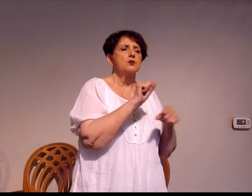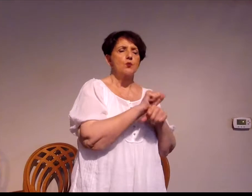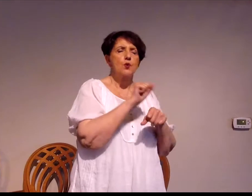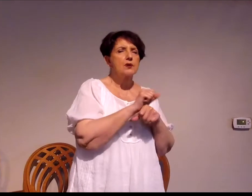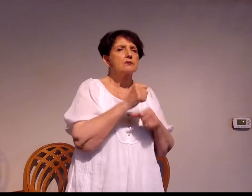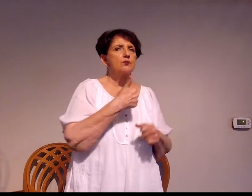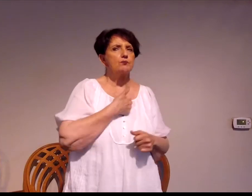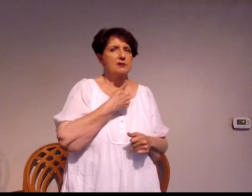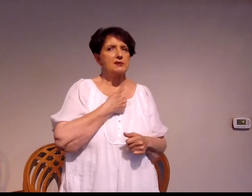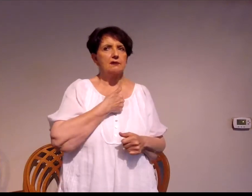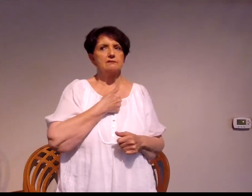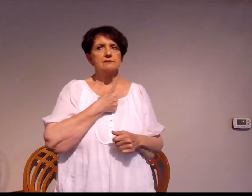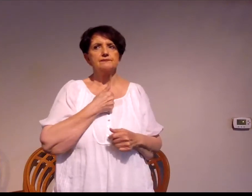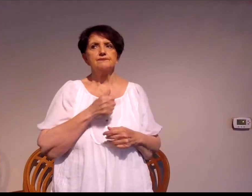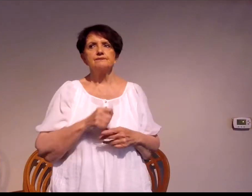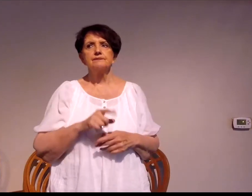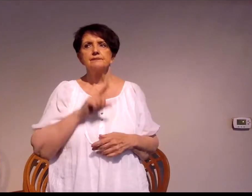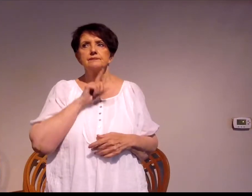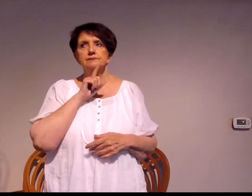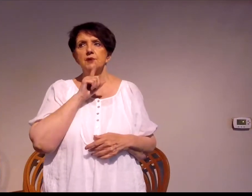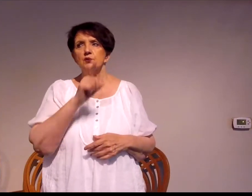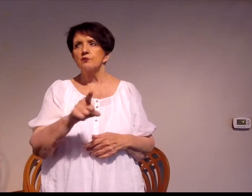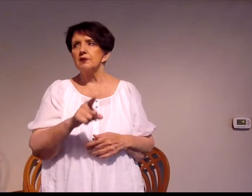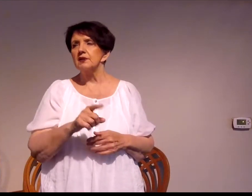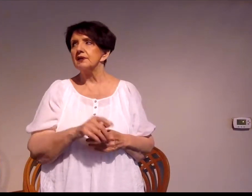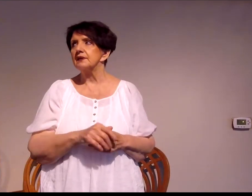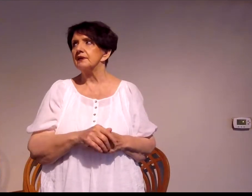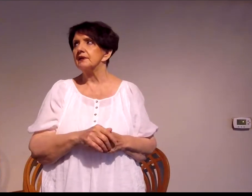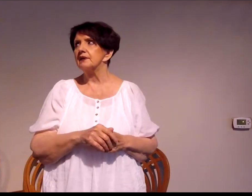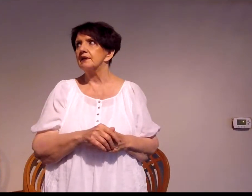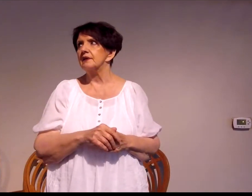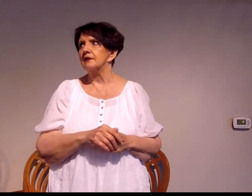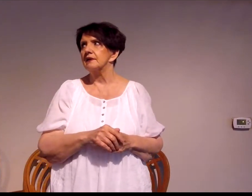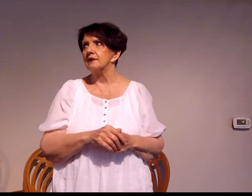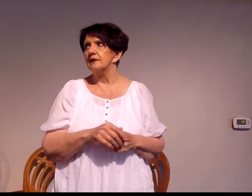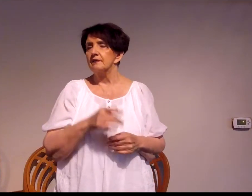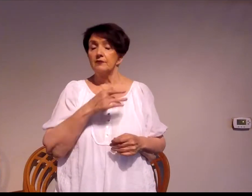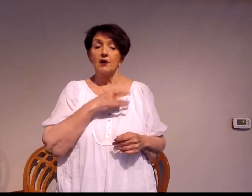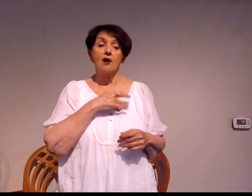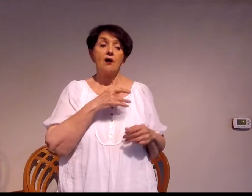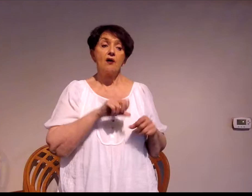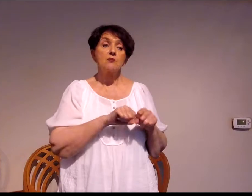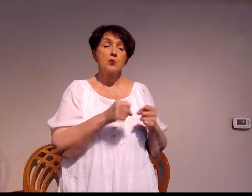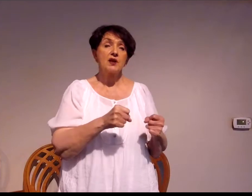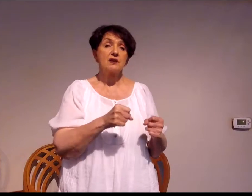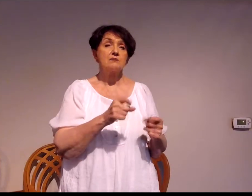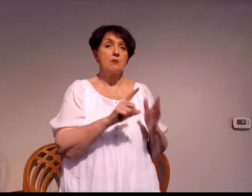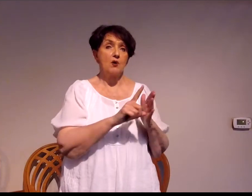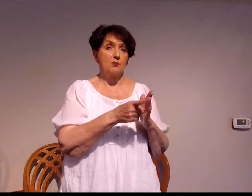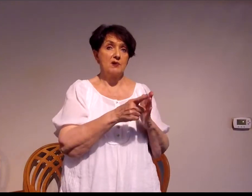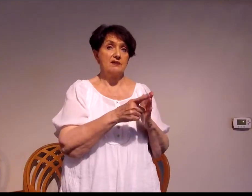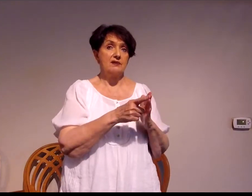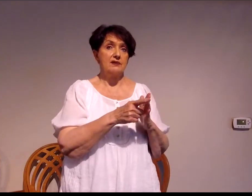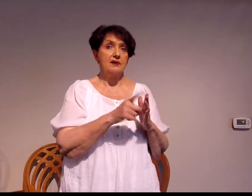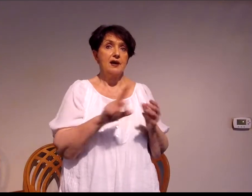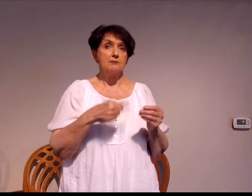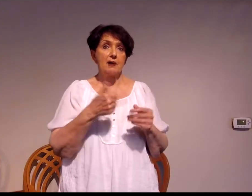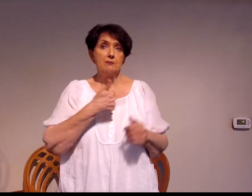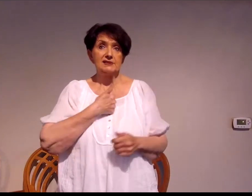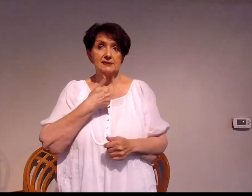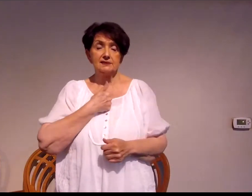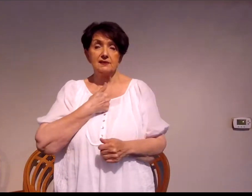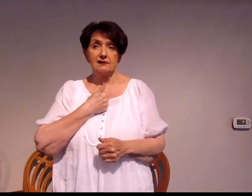And what really, the heartbreaking moment for me about me within